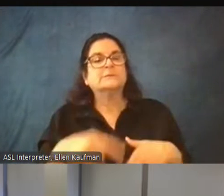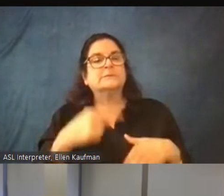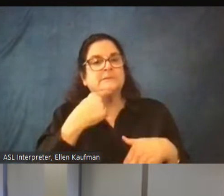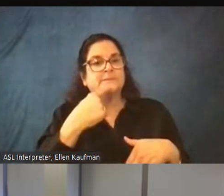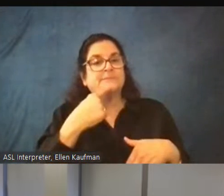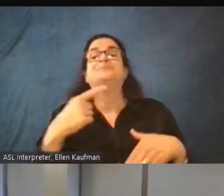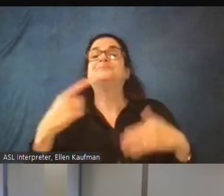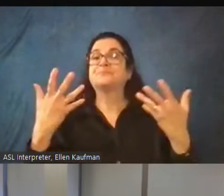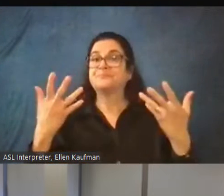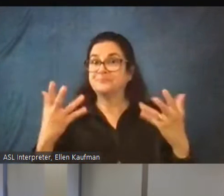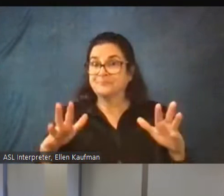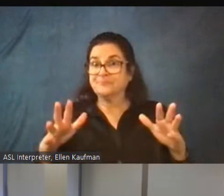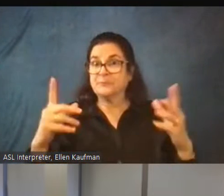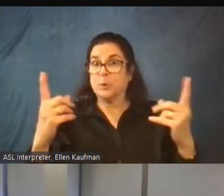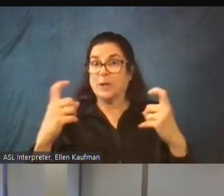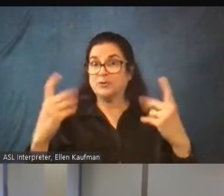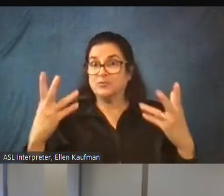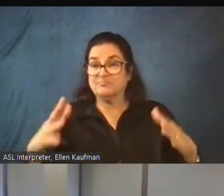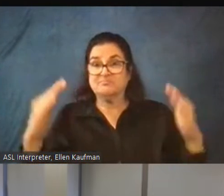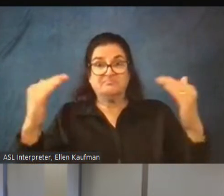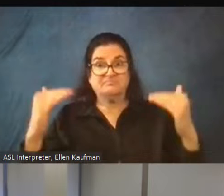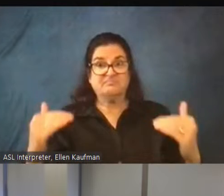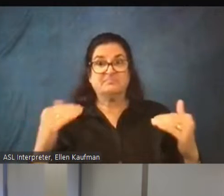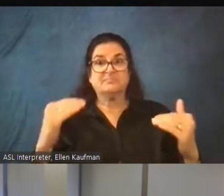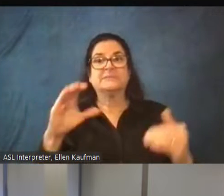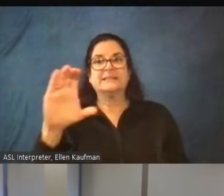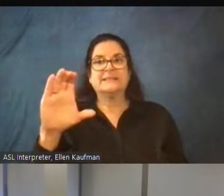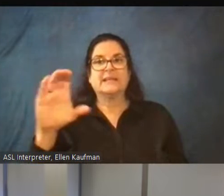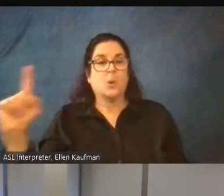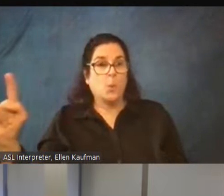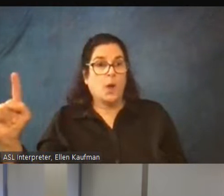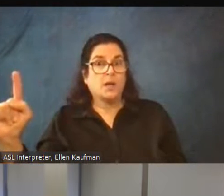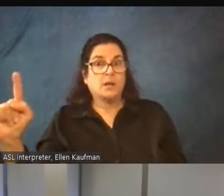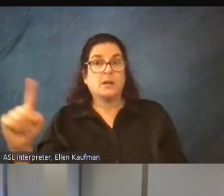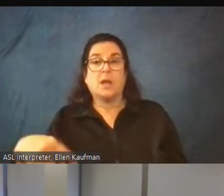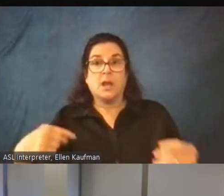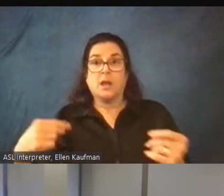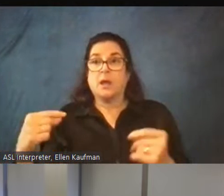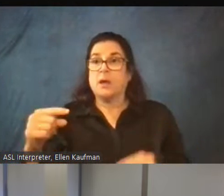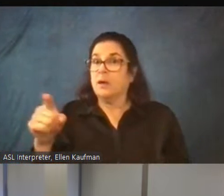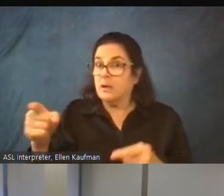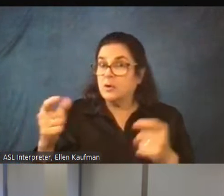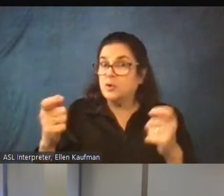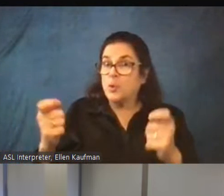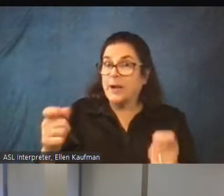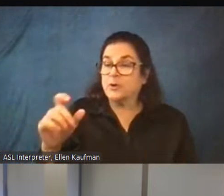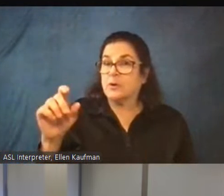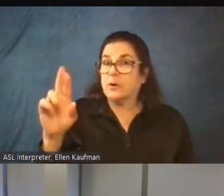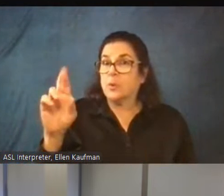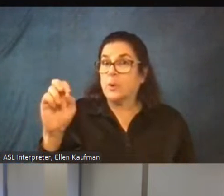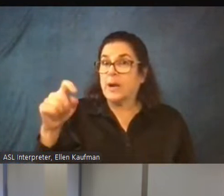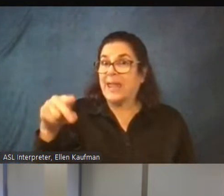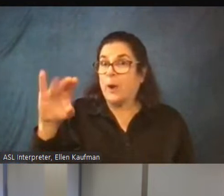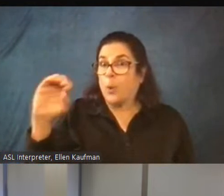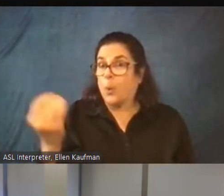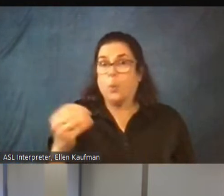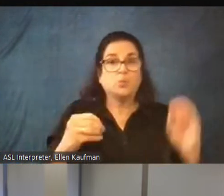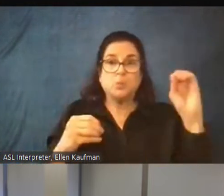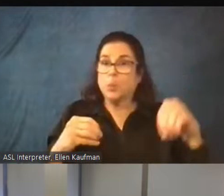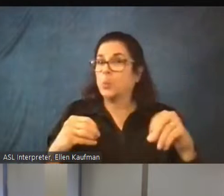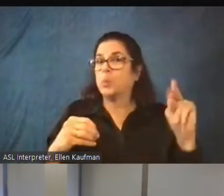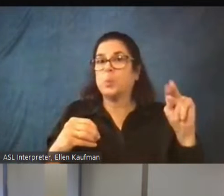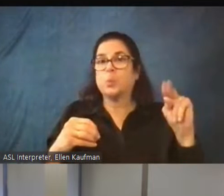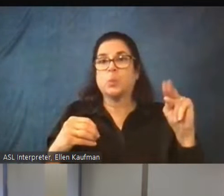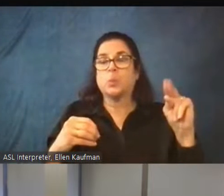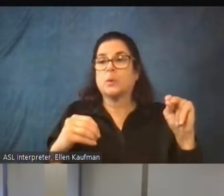for finance. No questions. Director Raquel, any questions? Director Ortiz, any questions? No questions. Chairman Barclay,